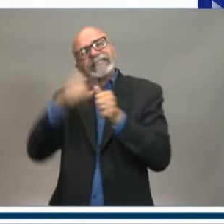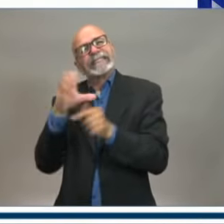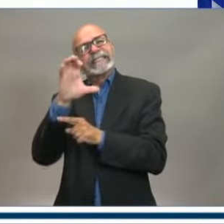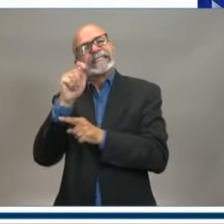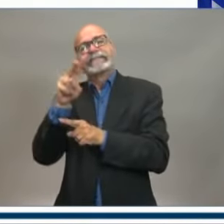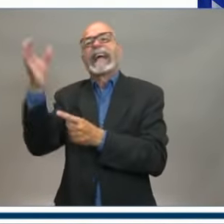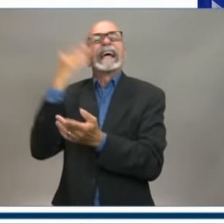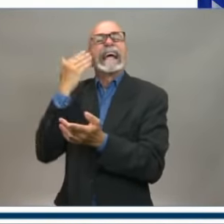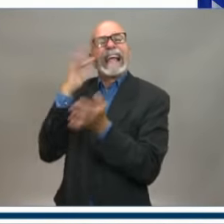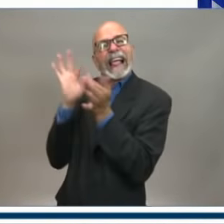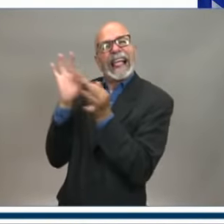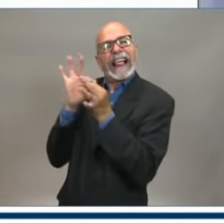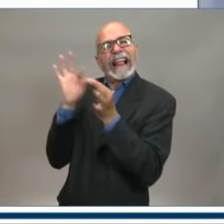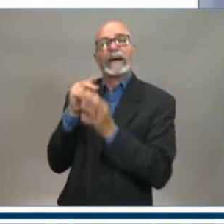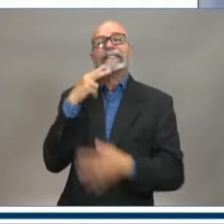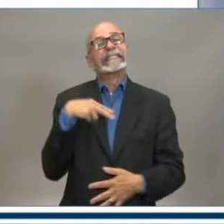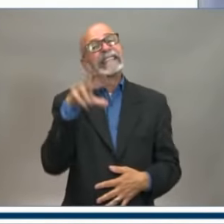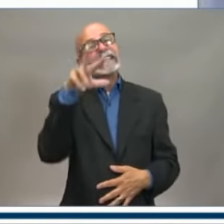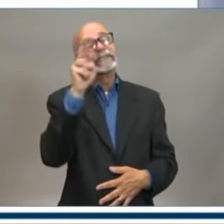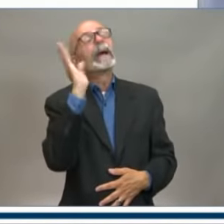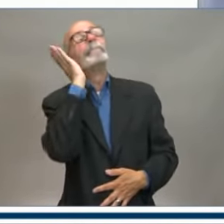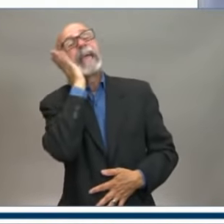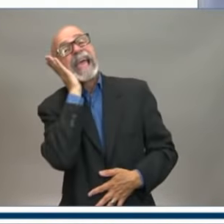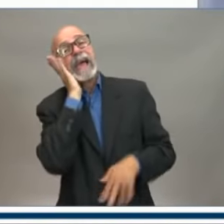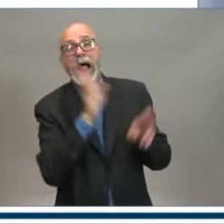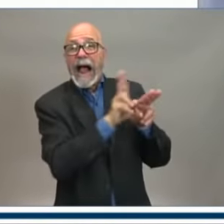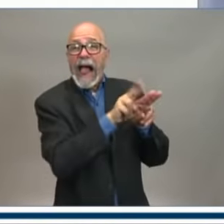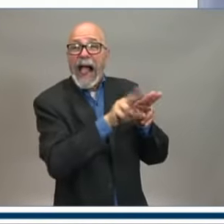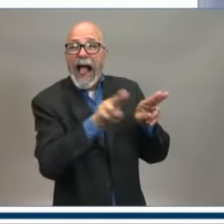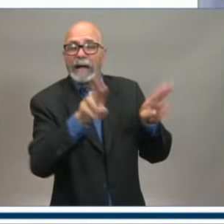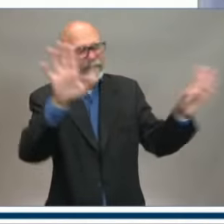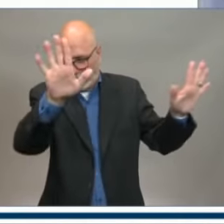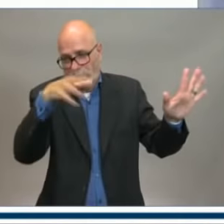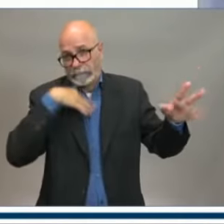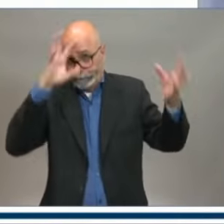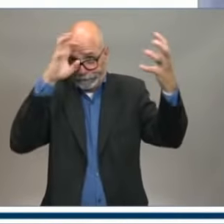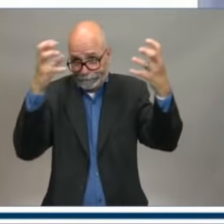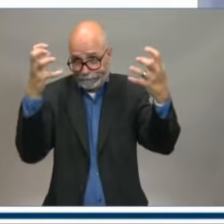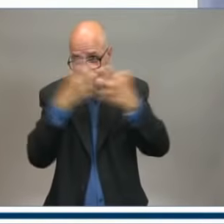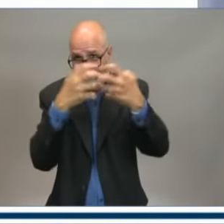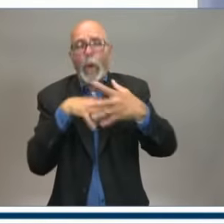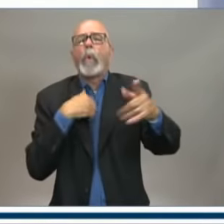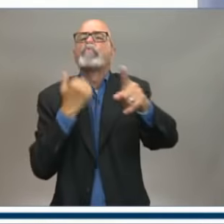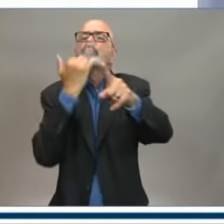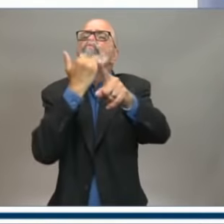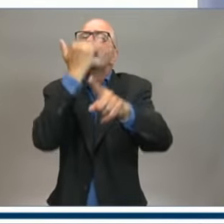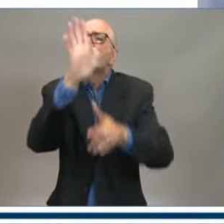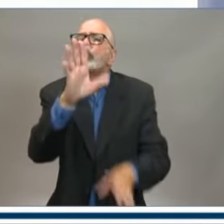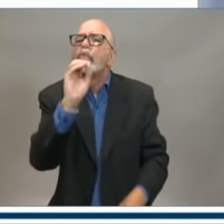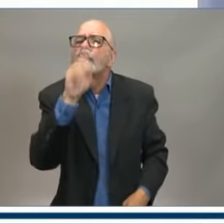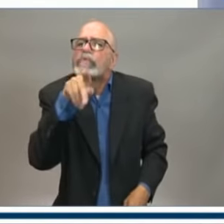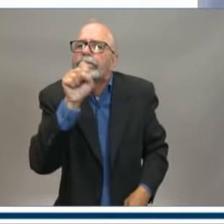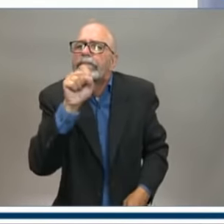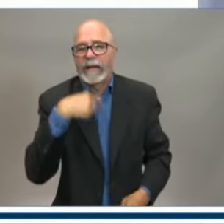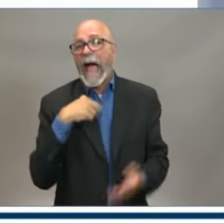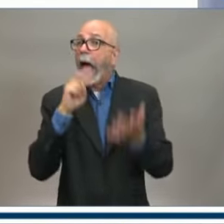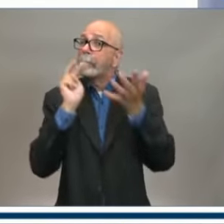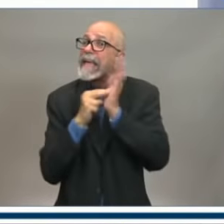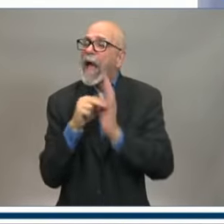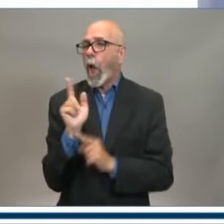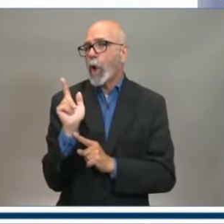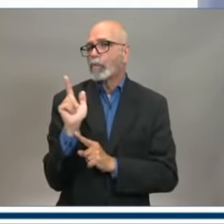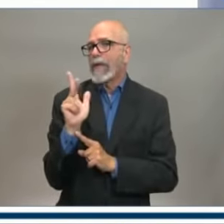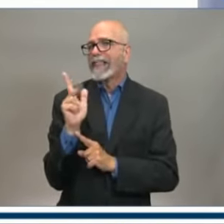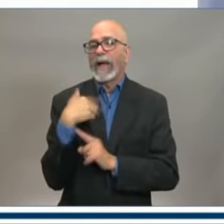32 beds, which it's actually 23. So I apologize. We opened 23 beds, and we've also reached out to our other long-term